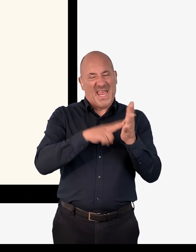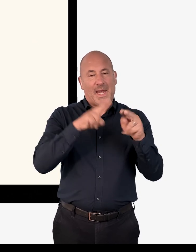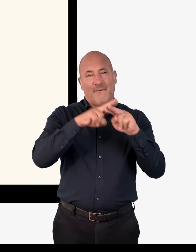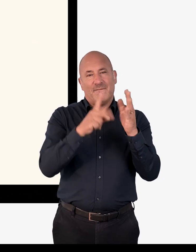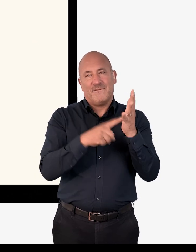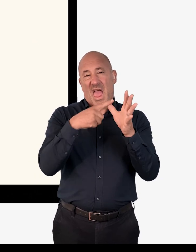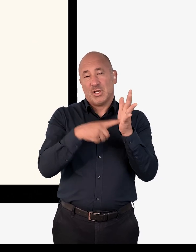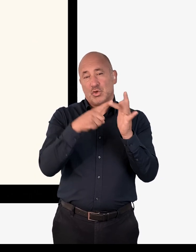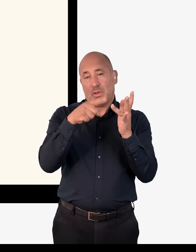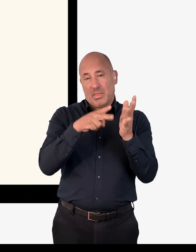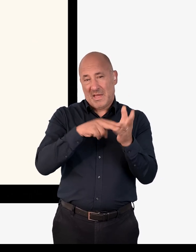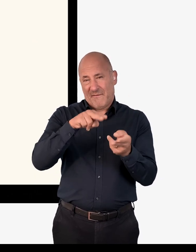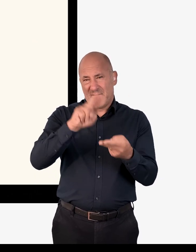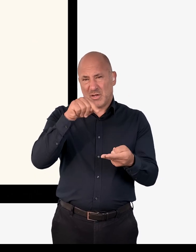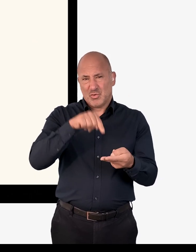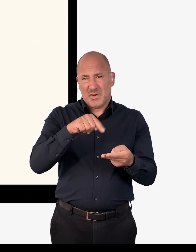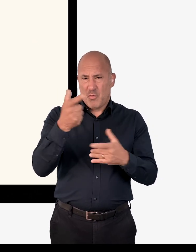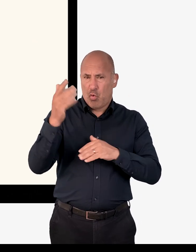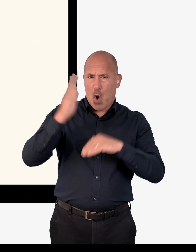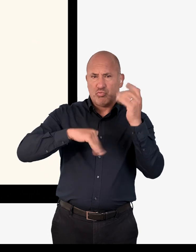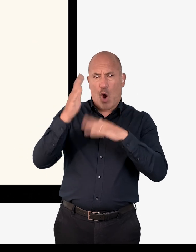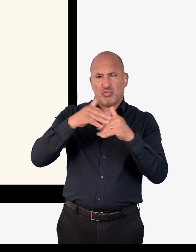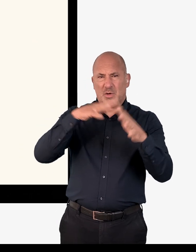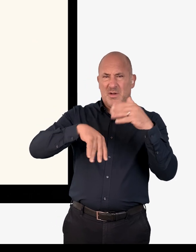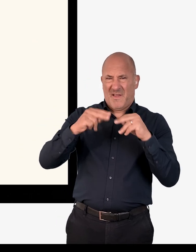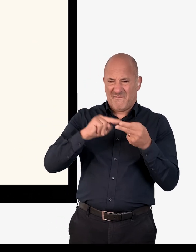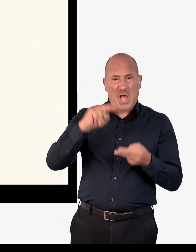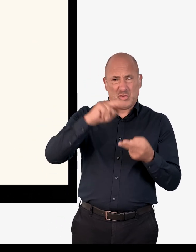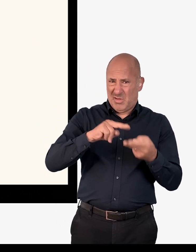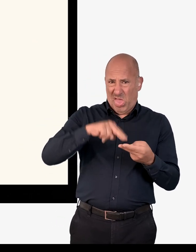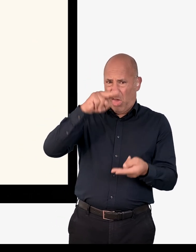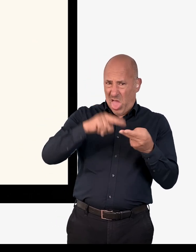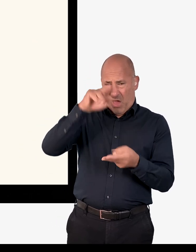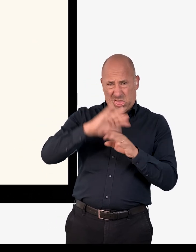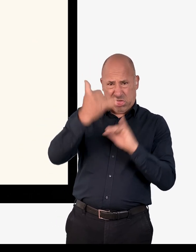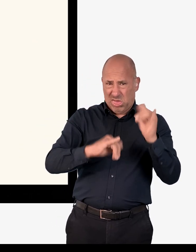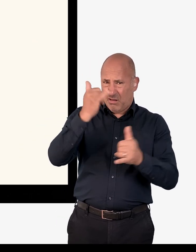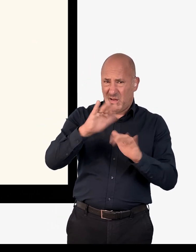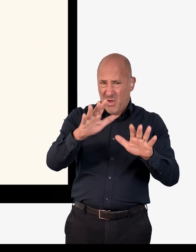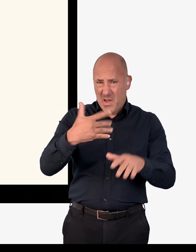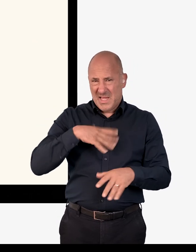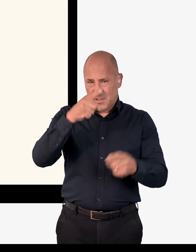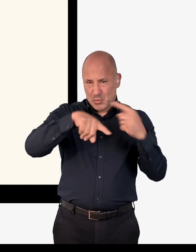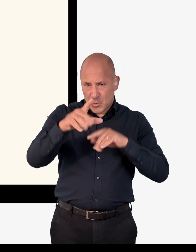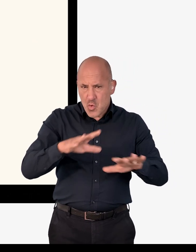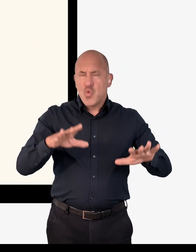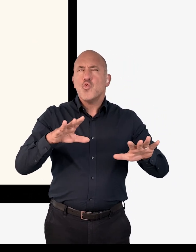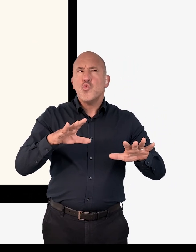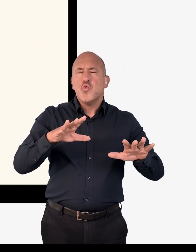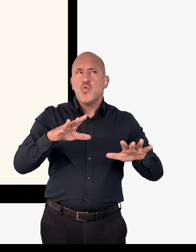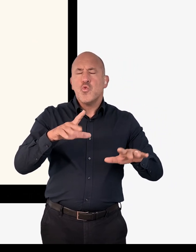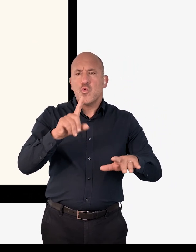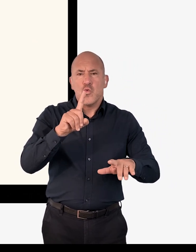Inflation. Inflation levels in the construction industry are volatile at the moment, and we need applicants